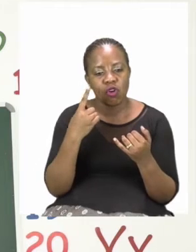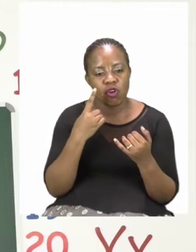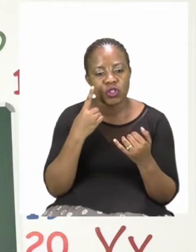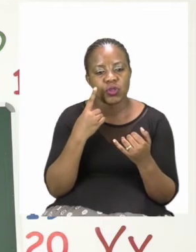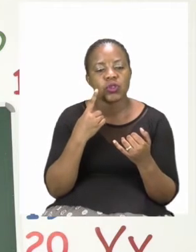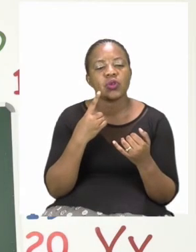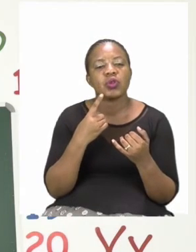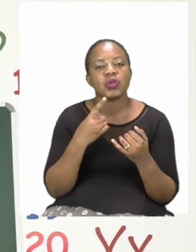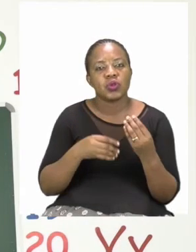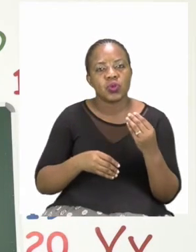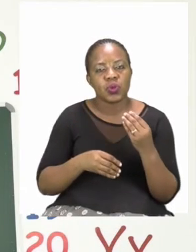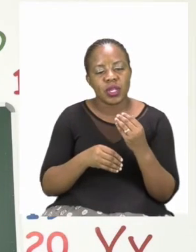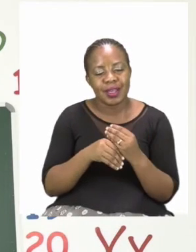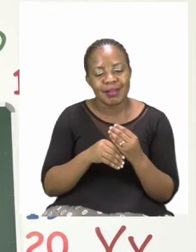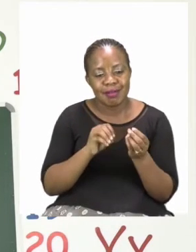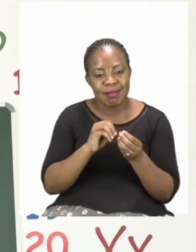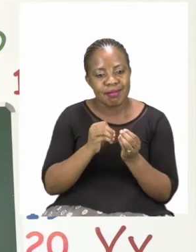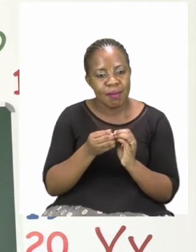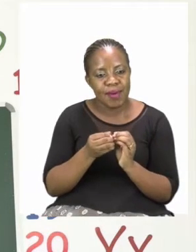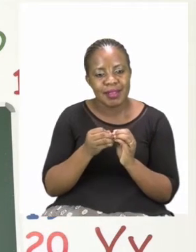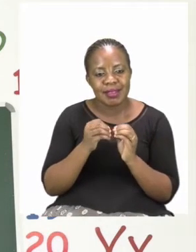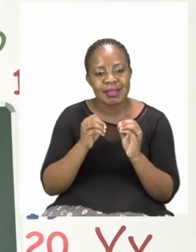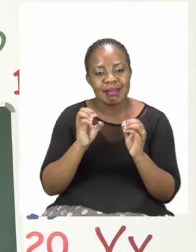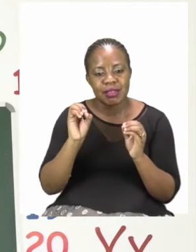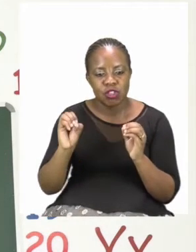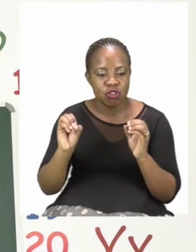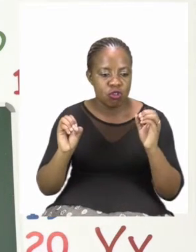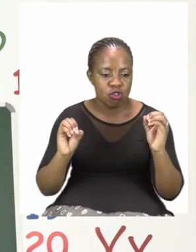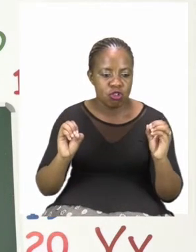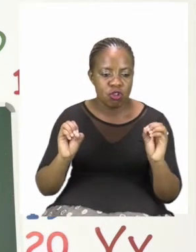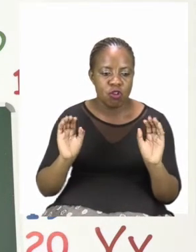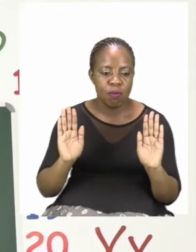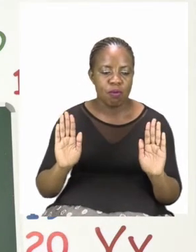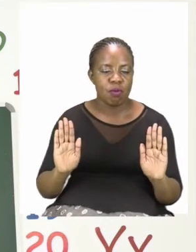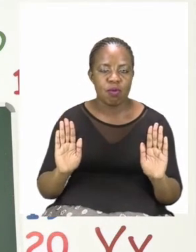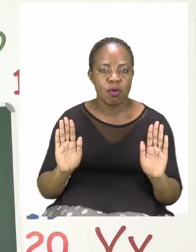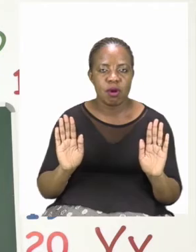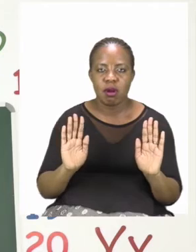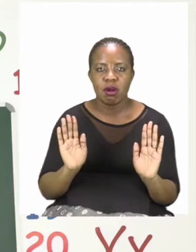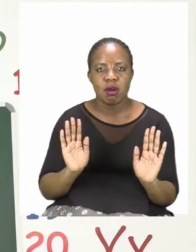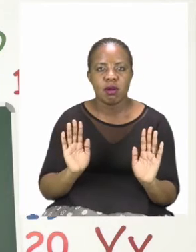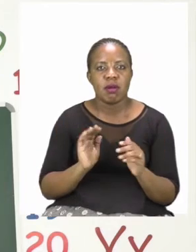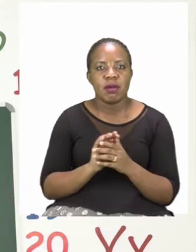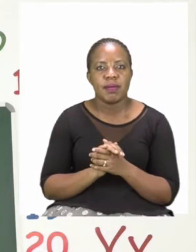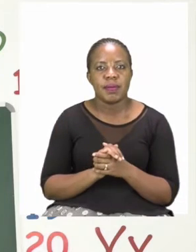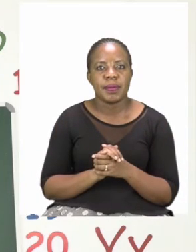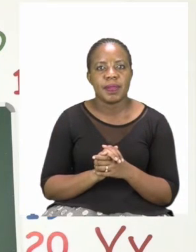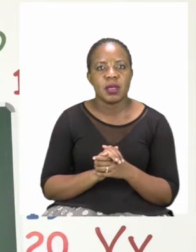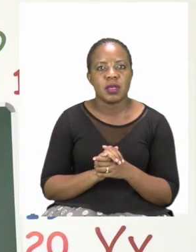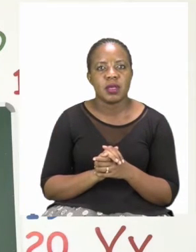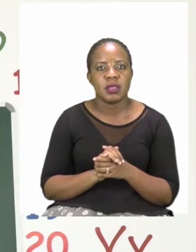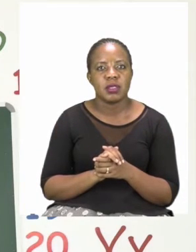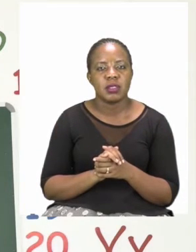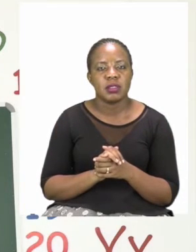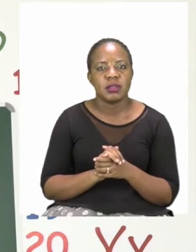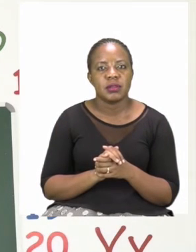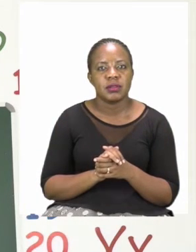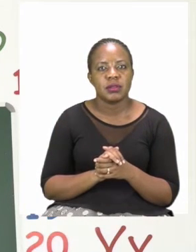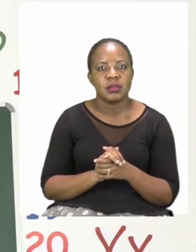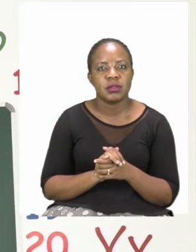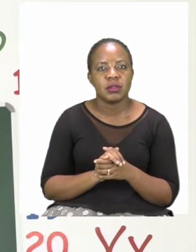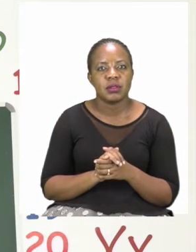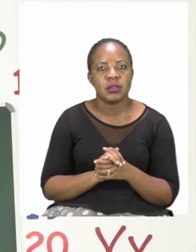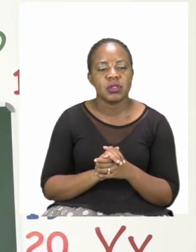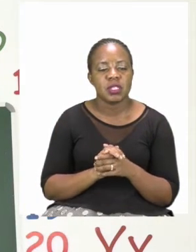then what do we have? Instead of having 20 plus 10 equals, when we